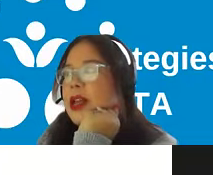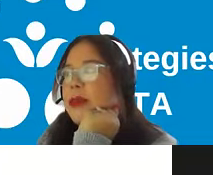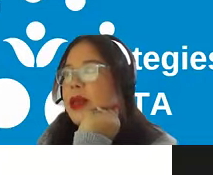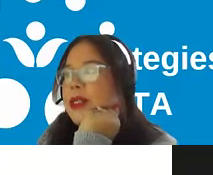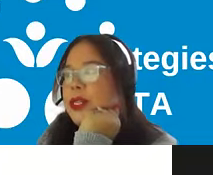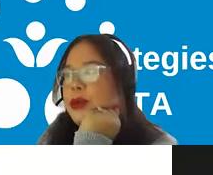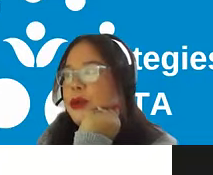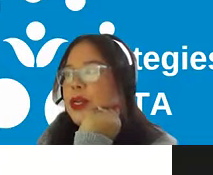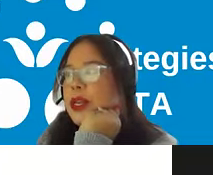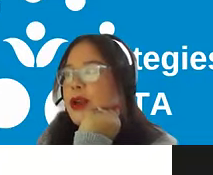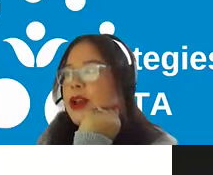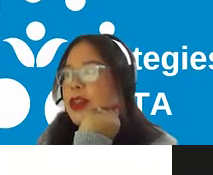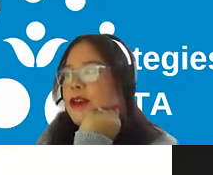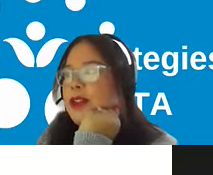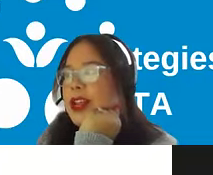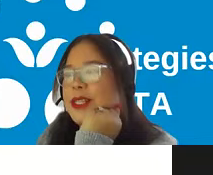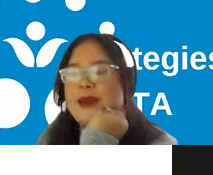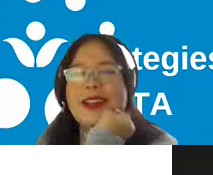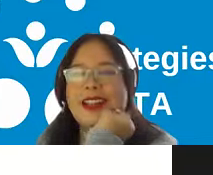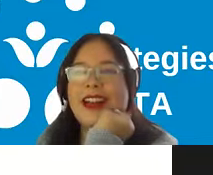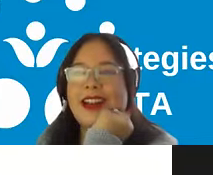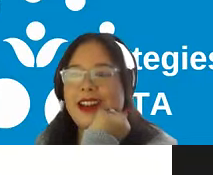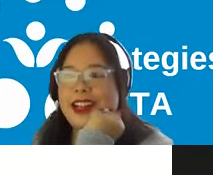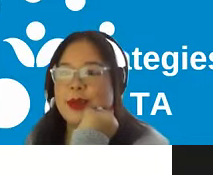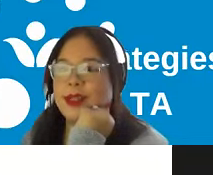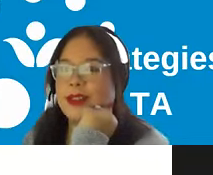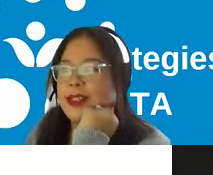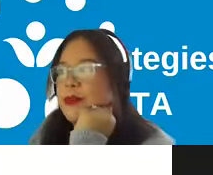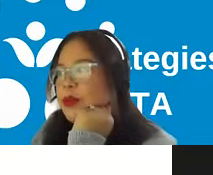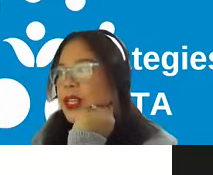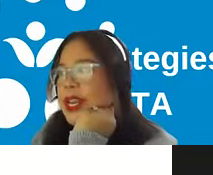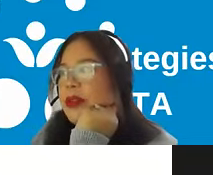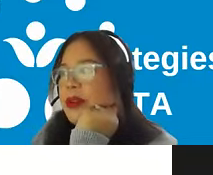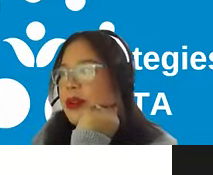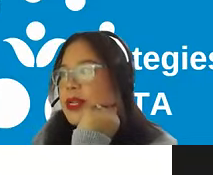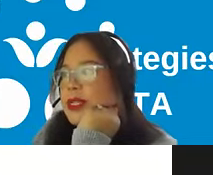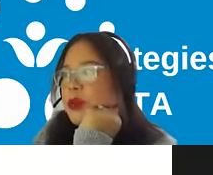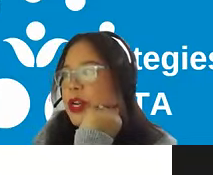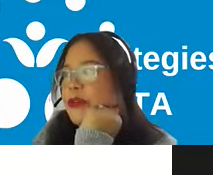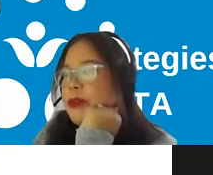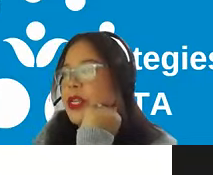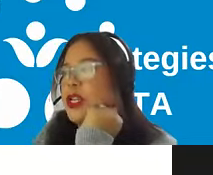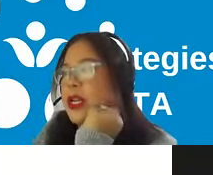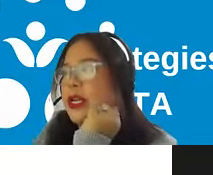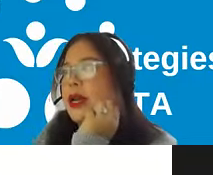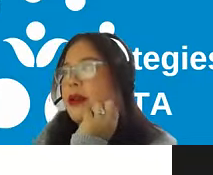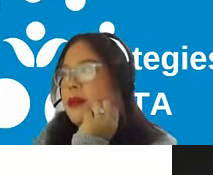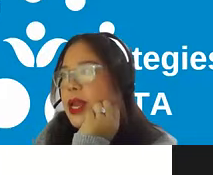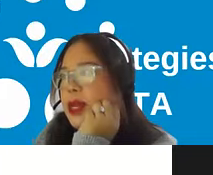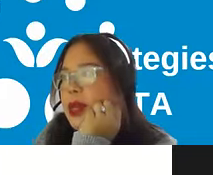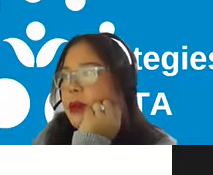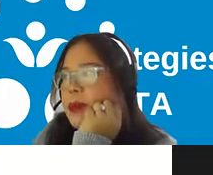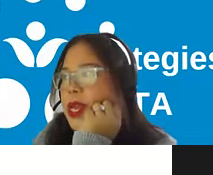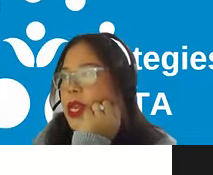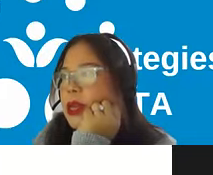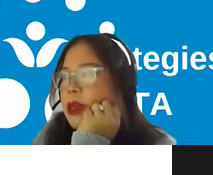have time to, have a thoughtful answer about that, and as well as our team to really gather some more information, I